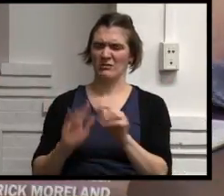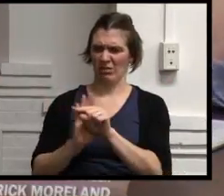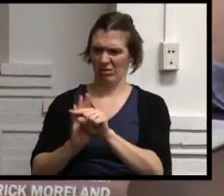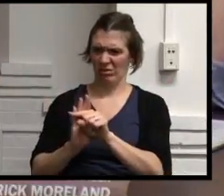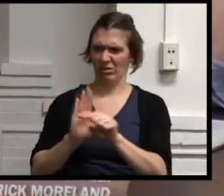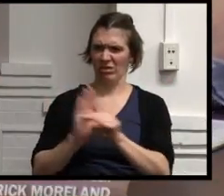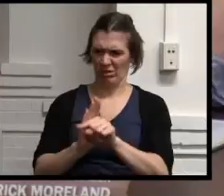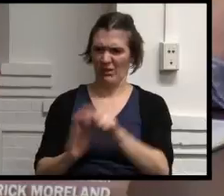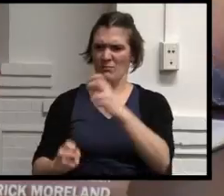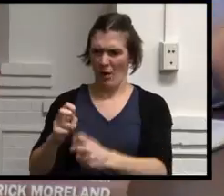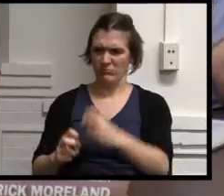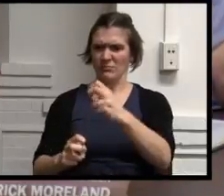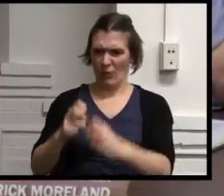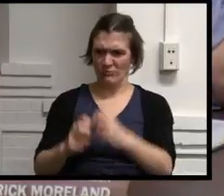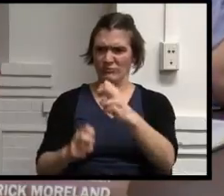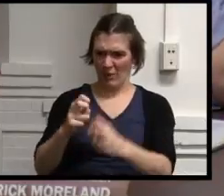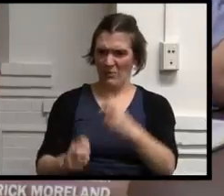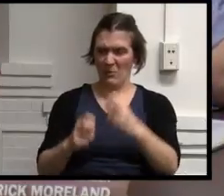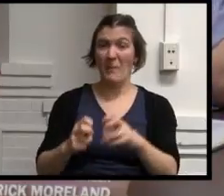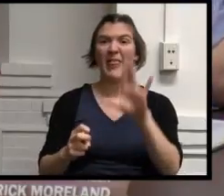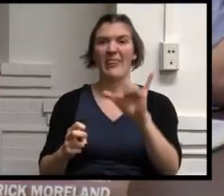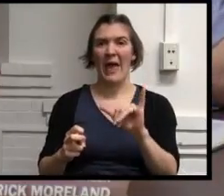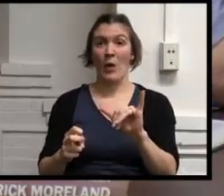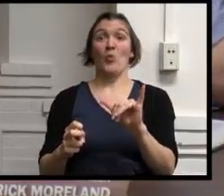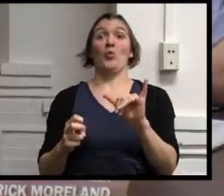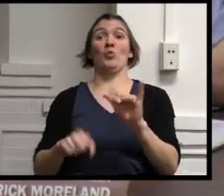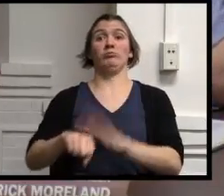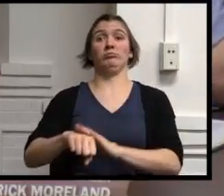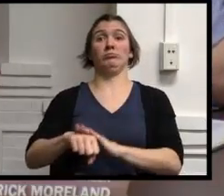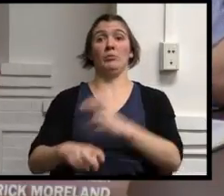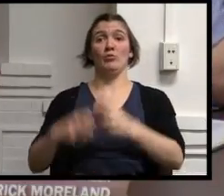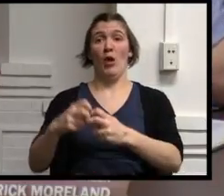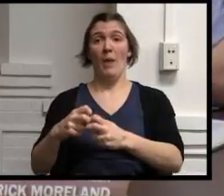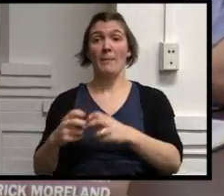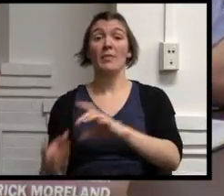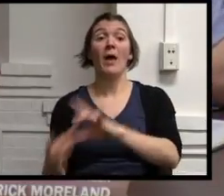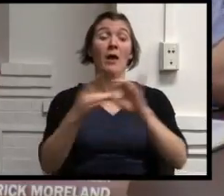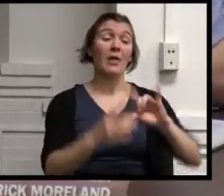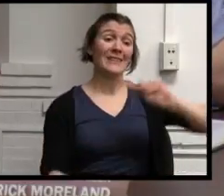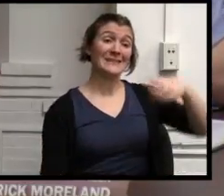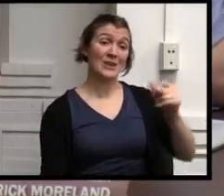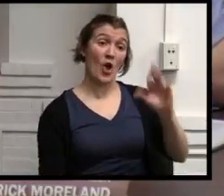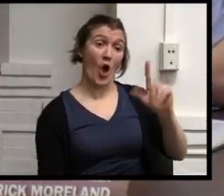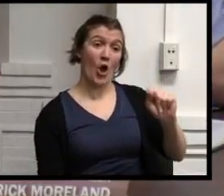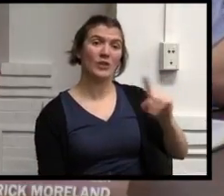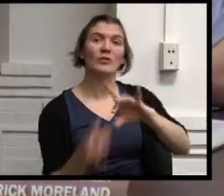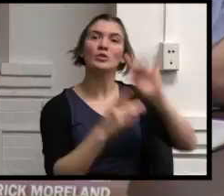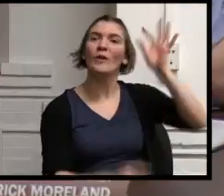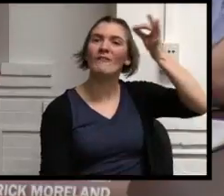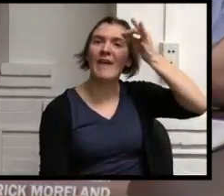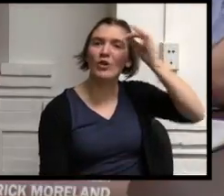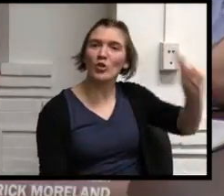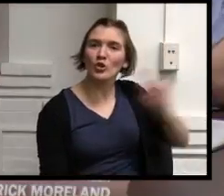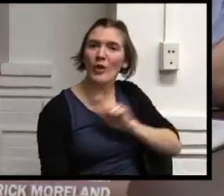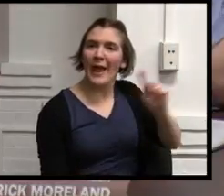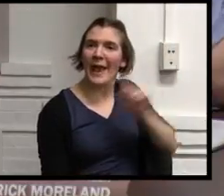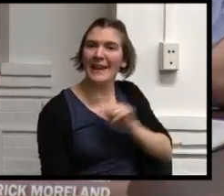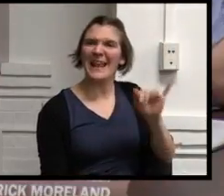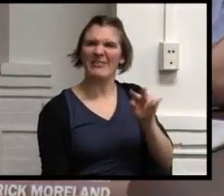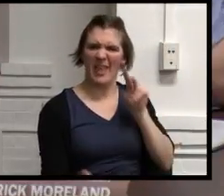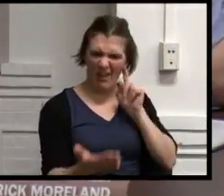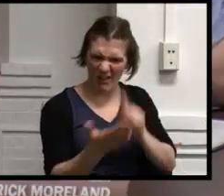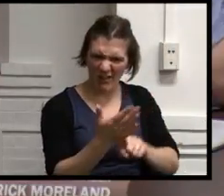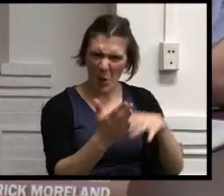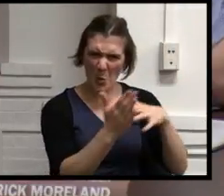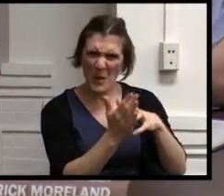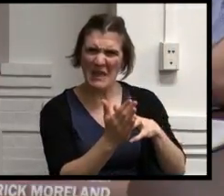in the single audit, for example, which deals with federal awards. And if they had found weaknesses in internal controls, they